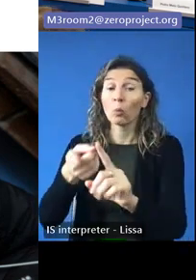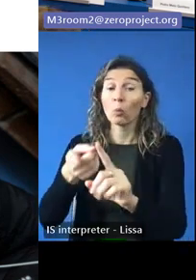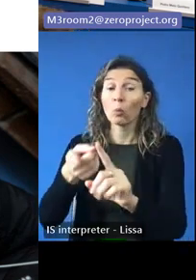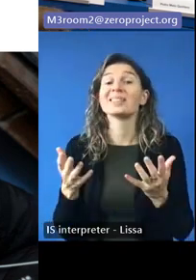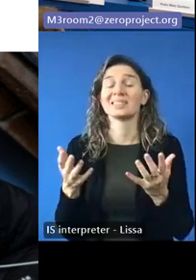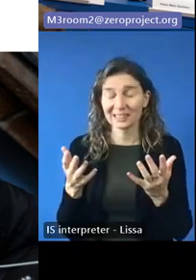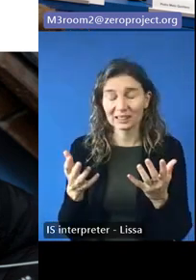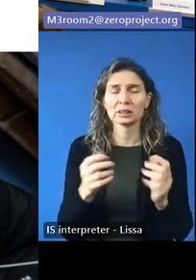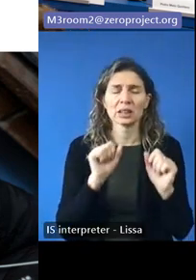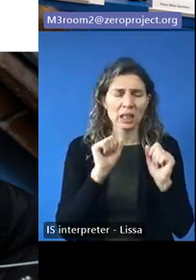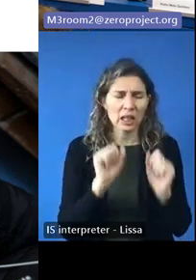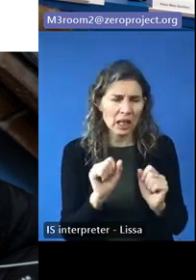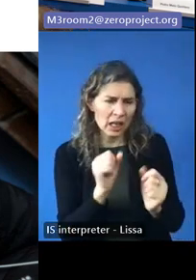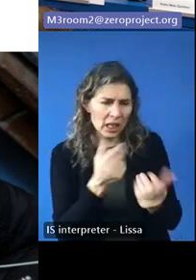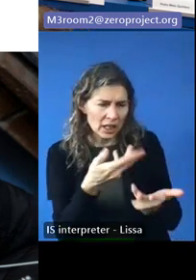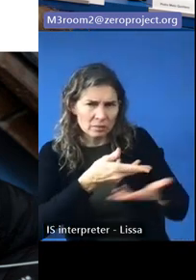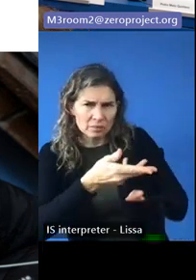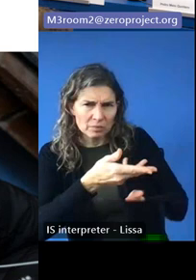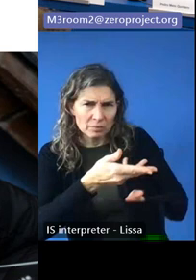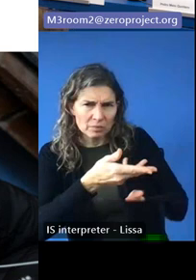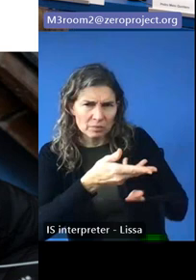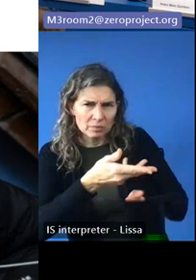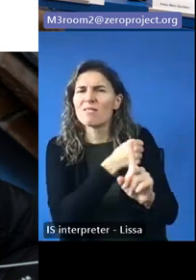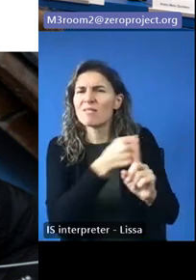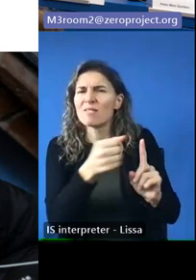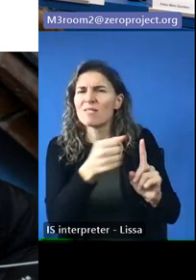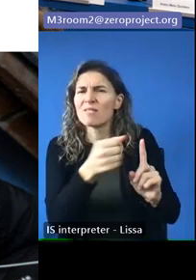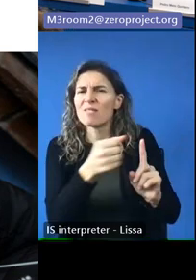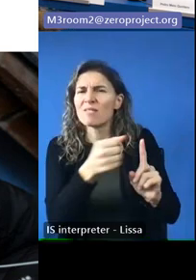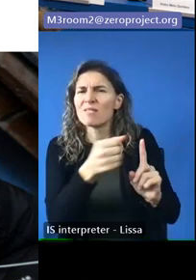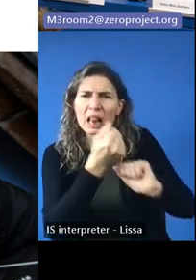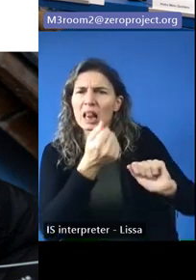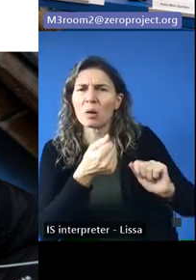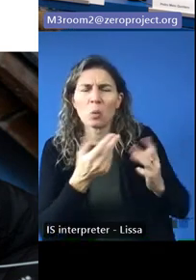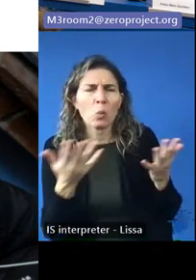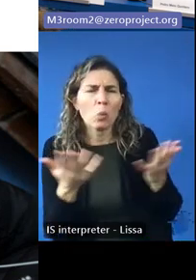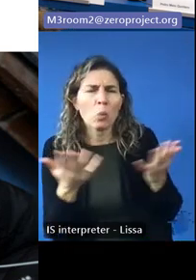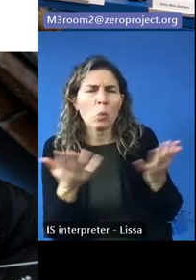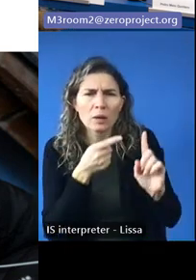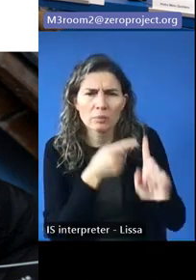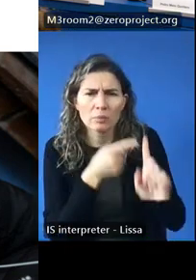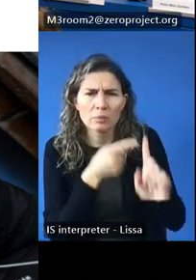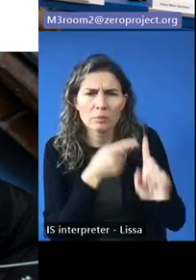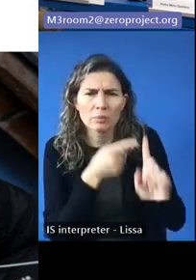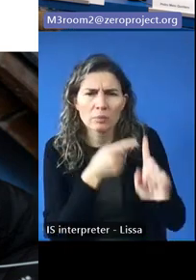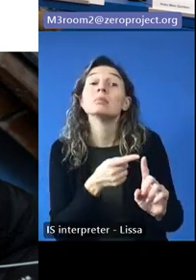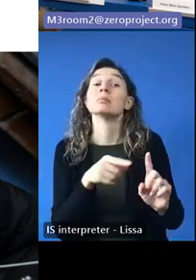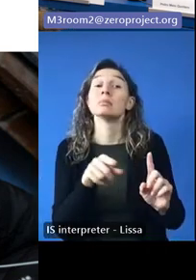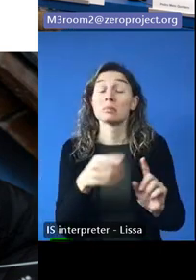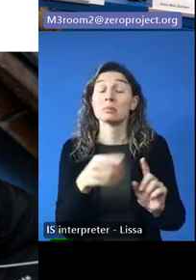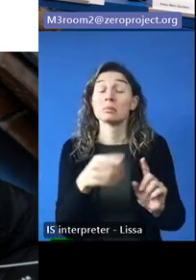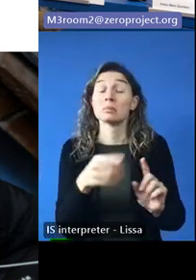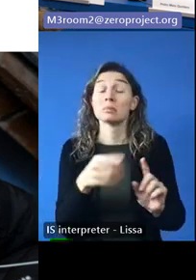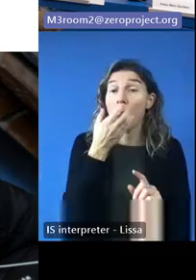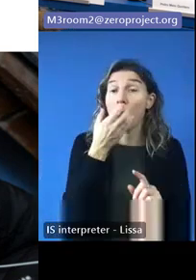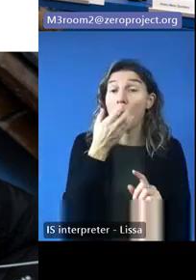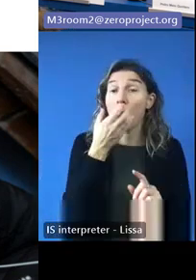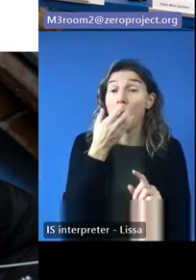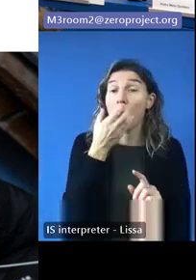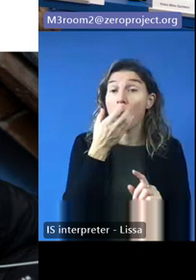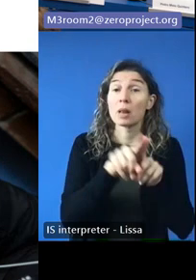which institution they can turn to. The application is available in the Apple Store, Play Store for